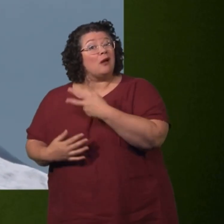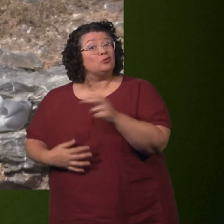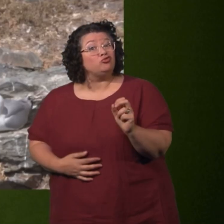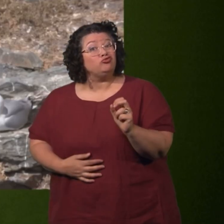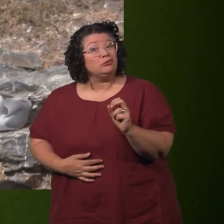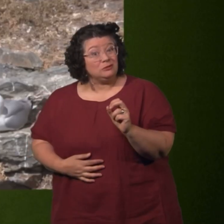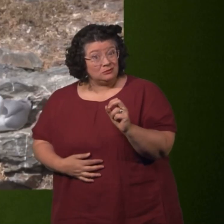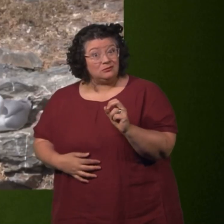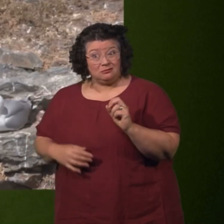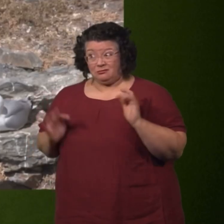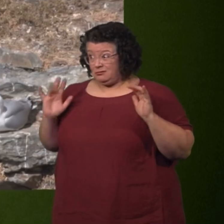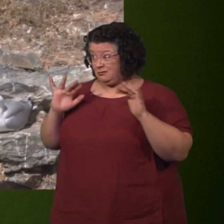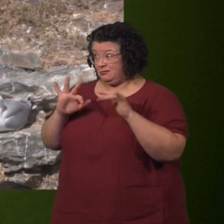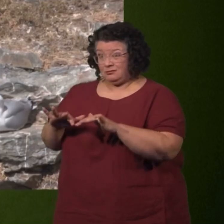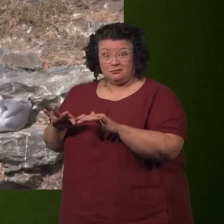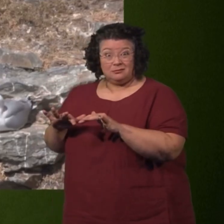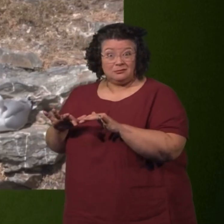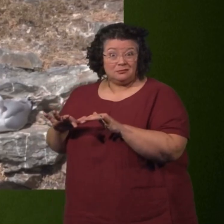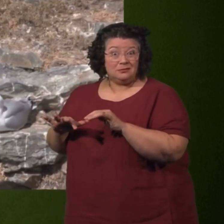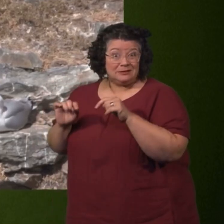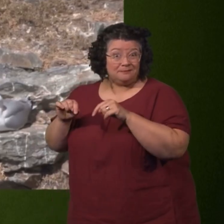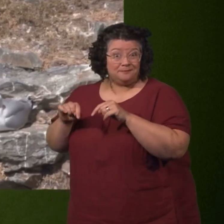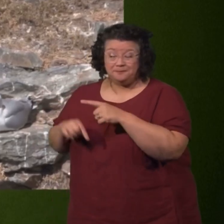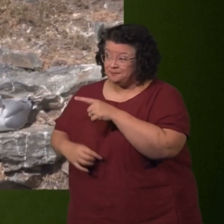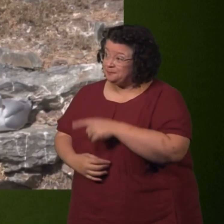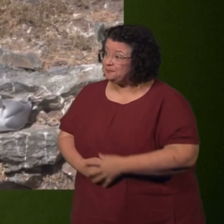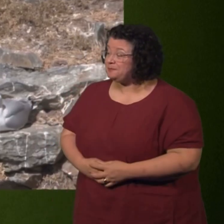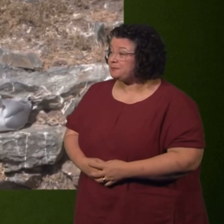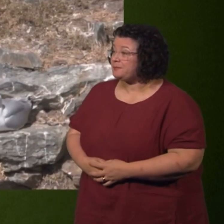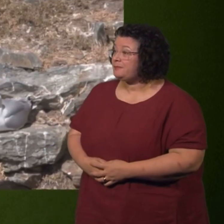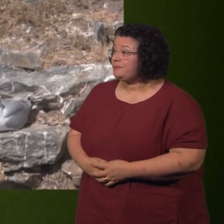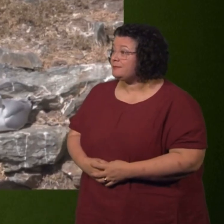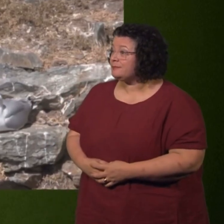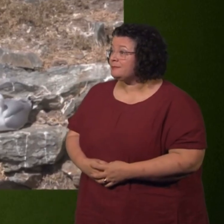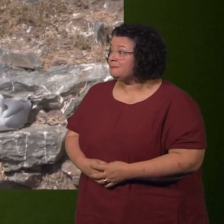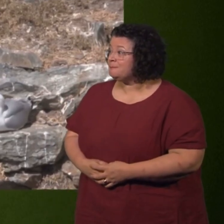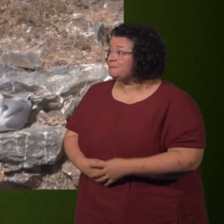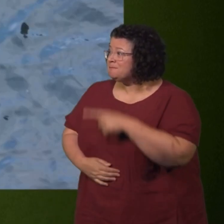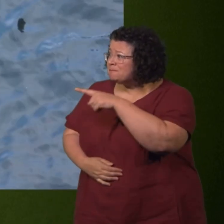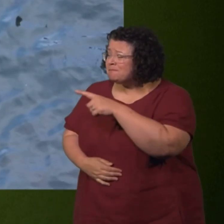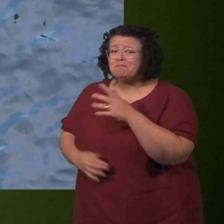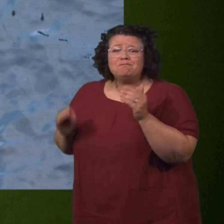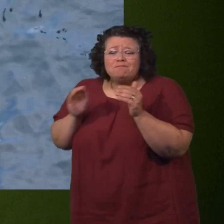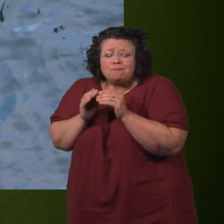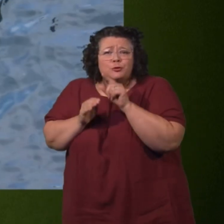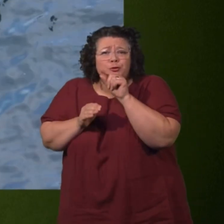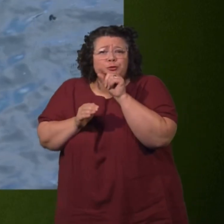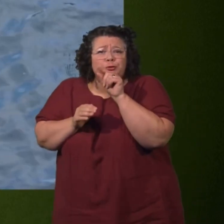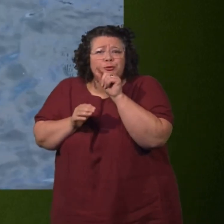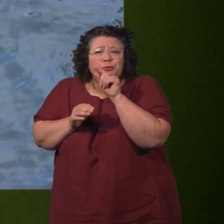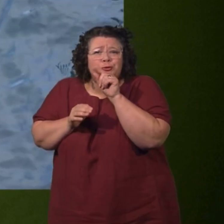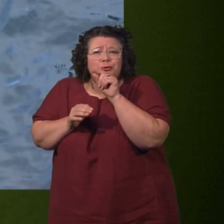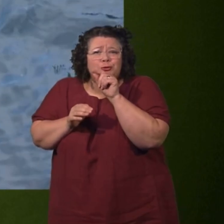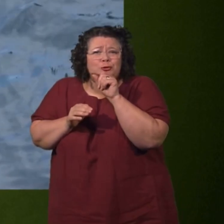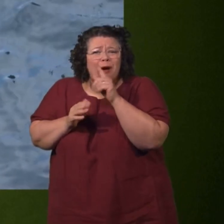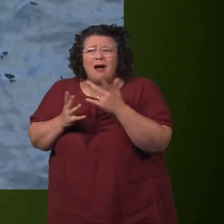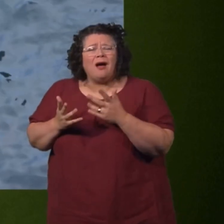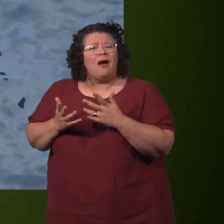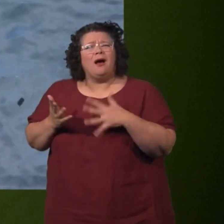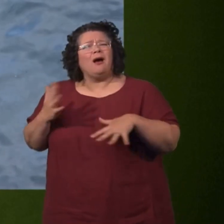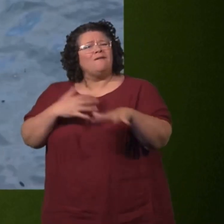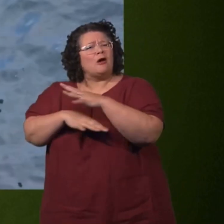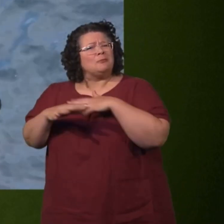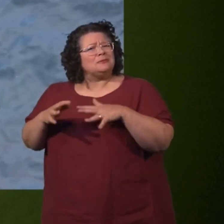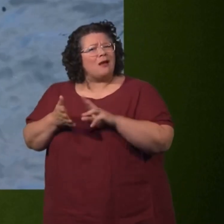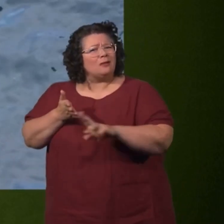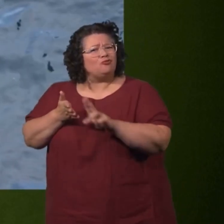these guillemots nesting here at the last count, and then more familiar things, herring gulls with their chicks in a much more natural environment